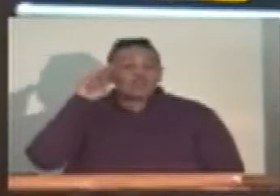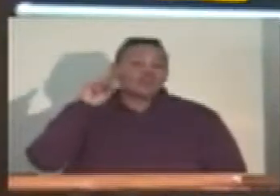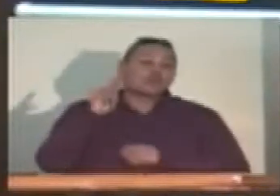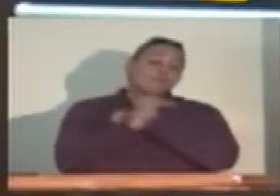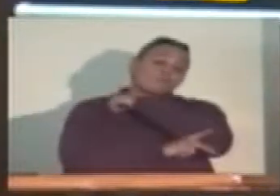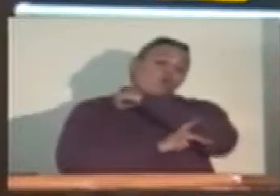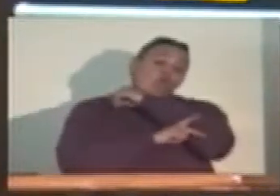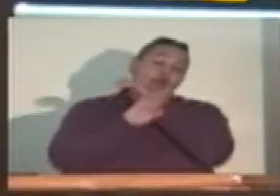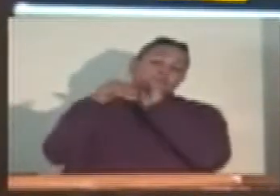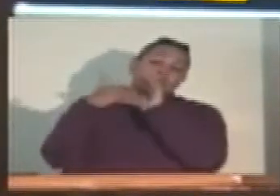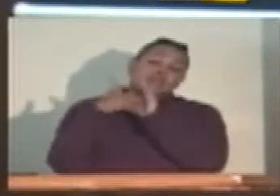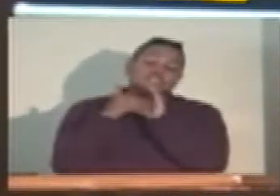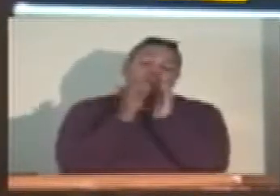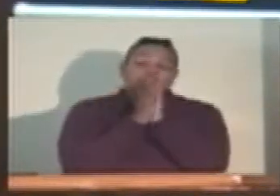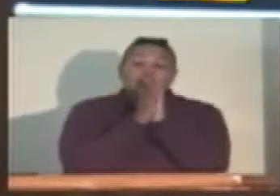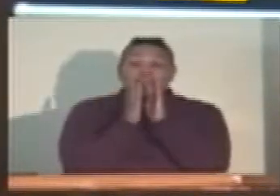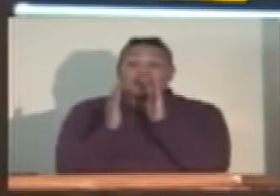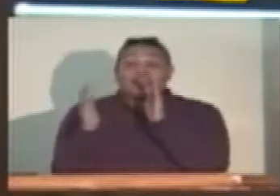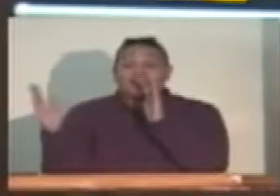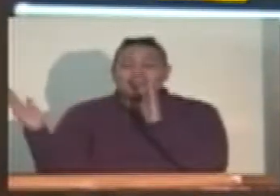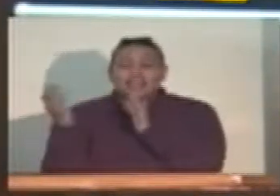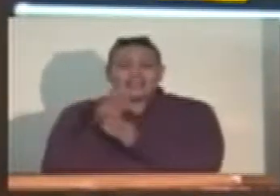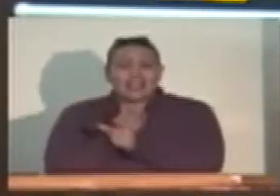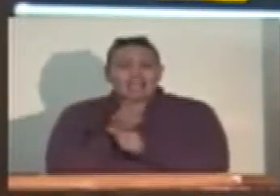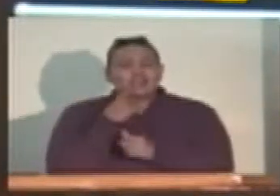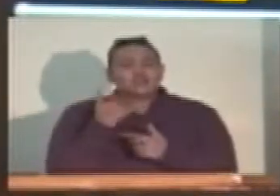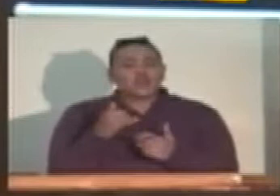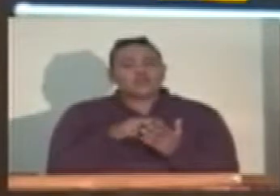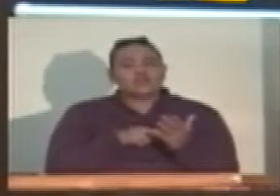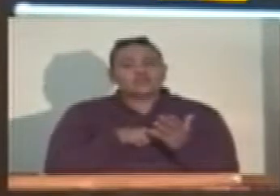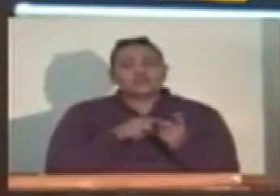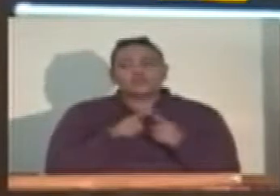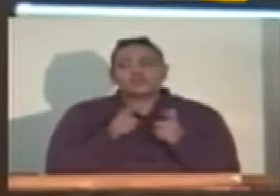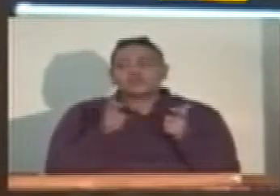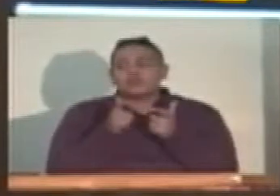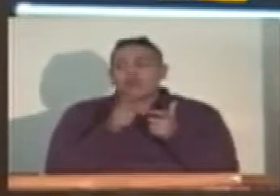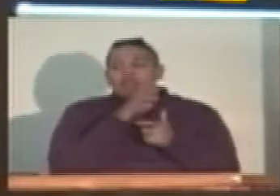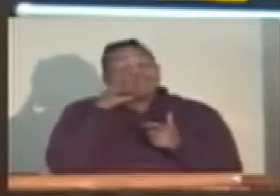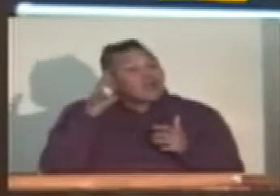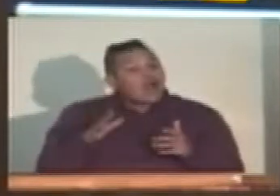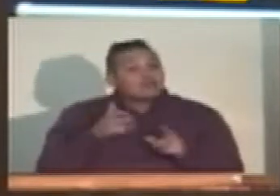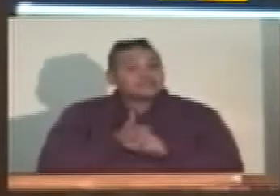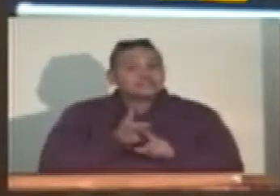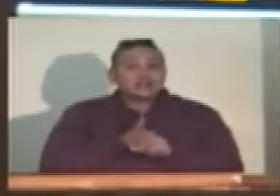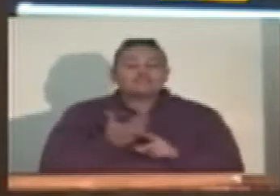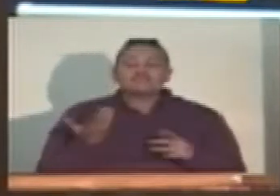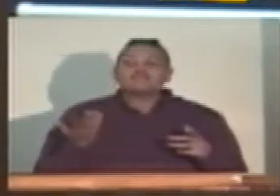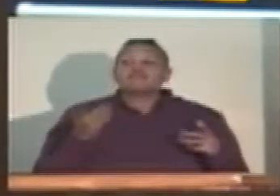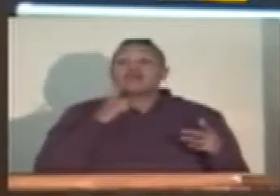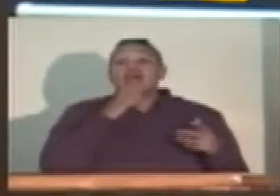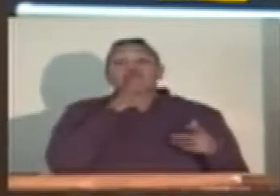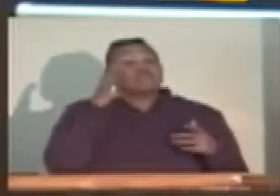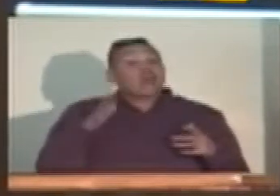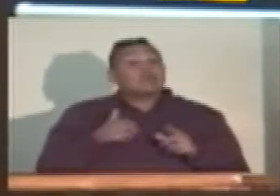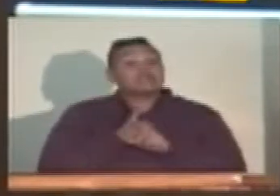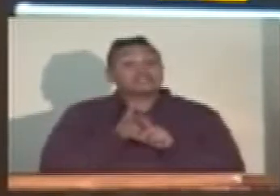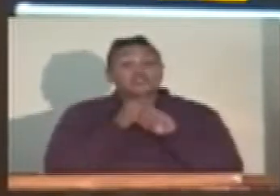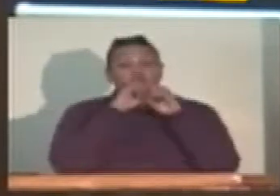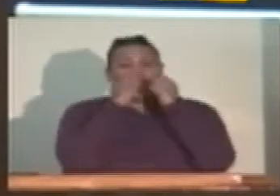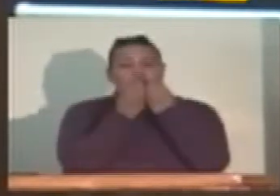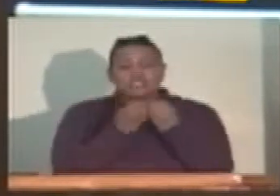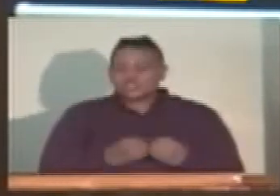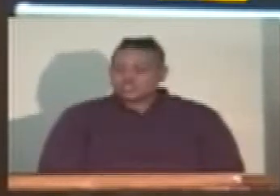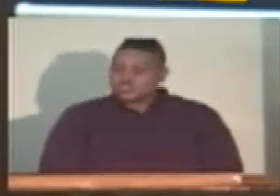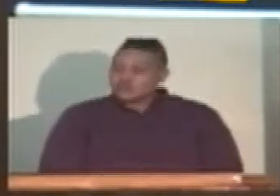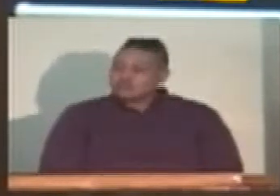and Manchester are in the process of being leased to small farmers and farmers' organizations.